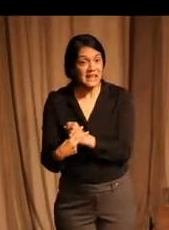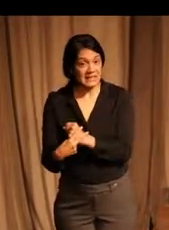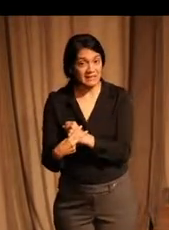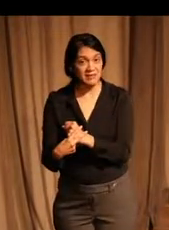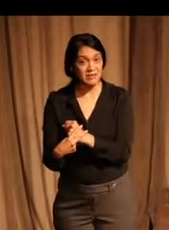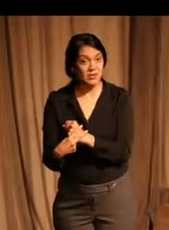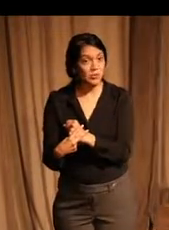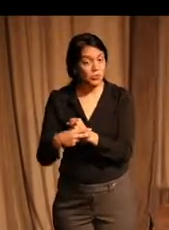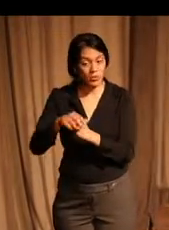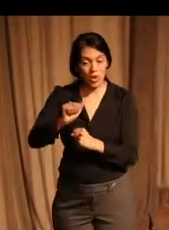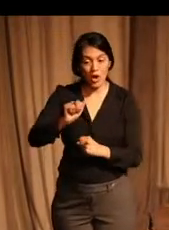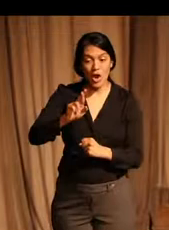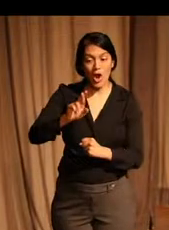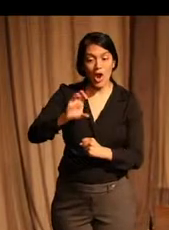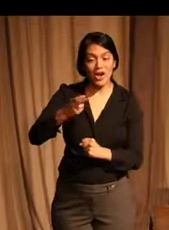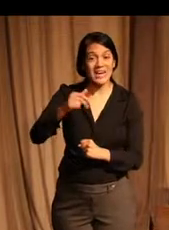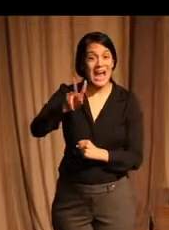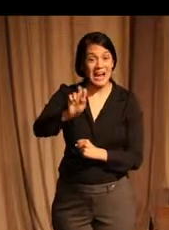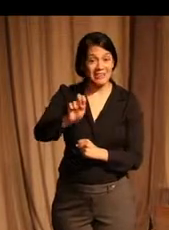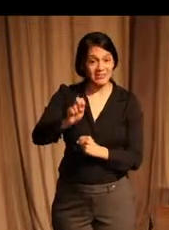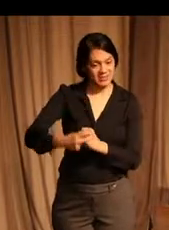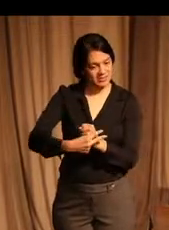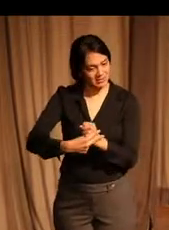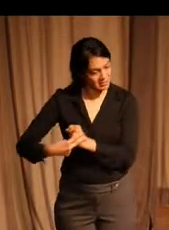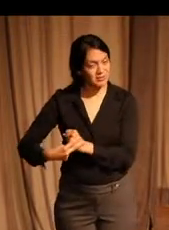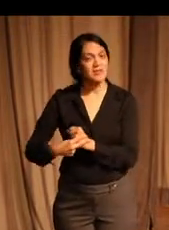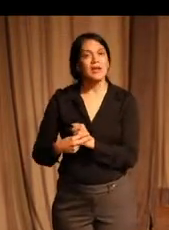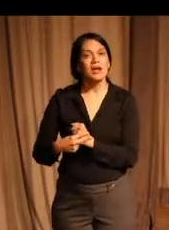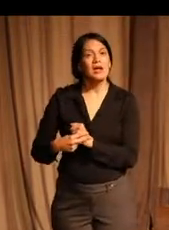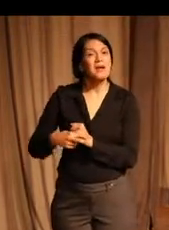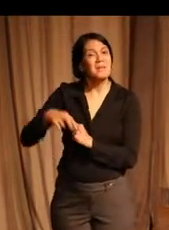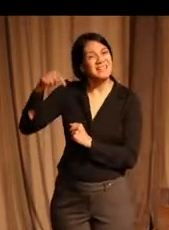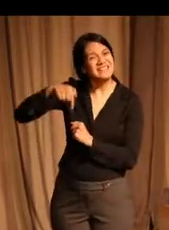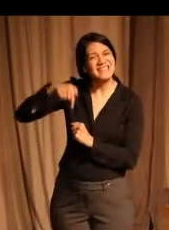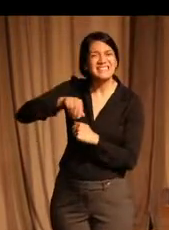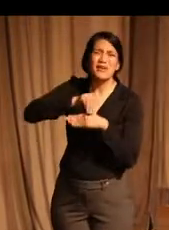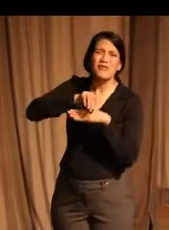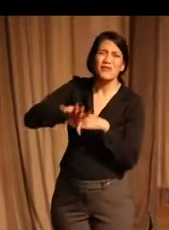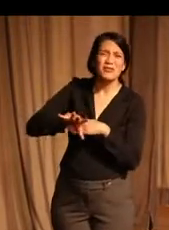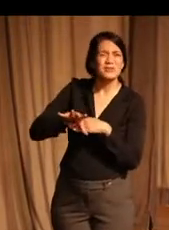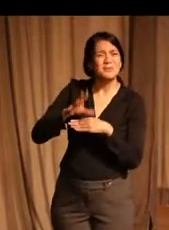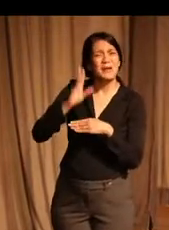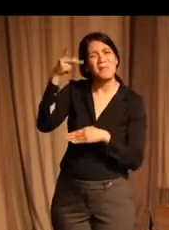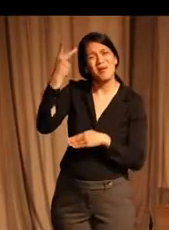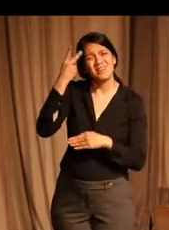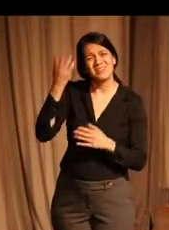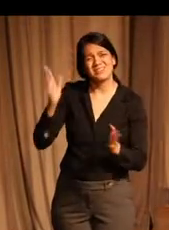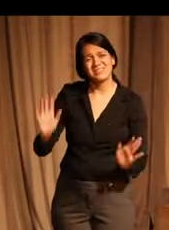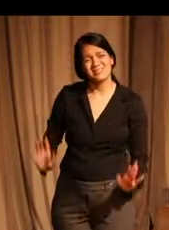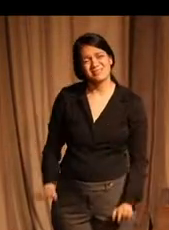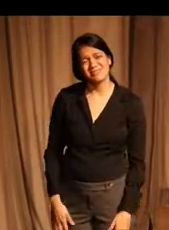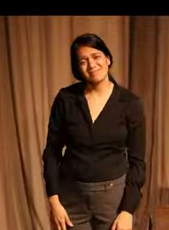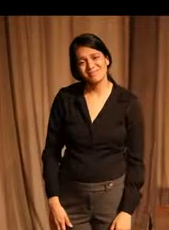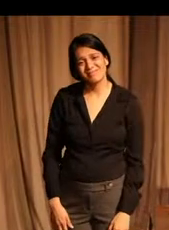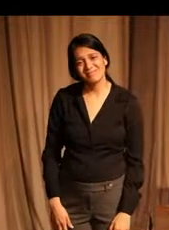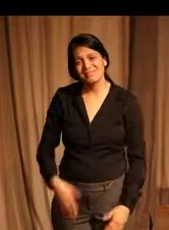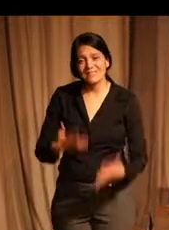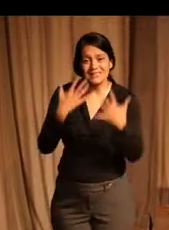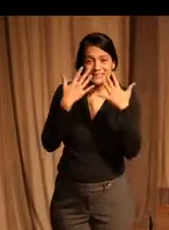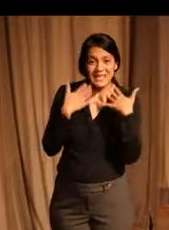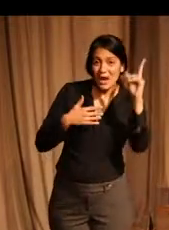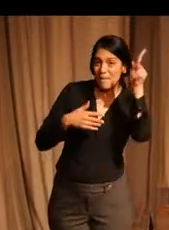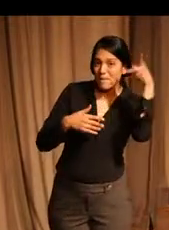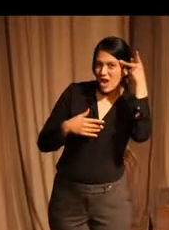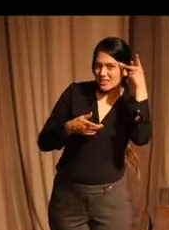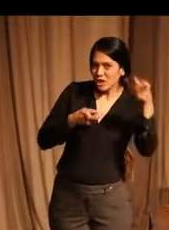political. They are not neutral. And so, like, whose work gets saved? Whose works that can part.